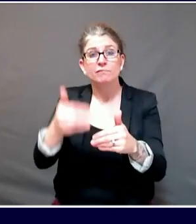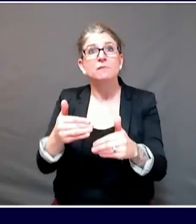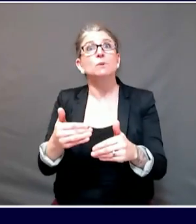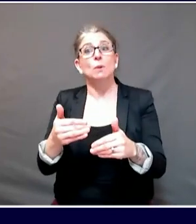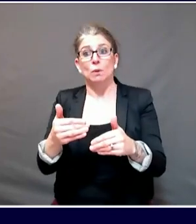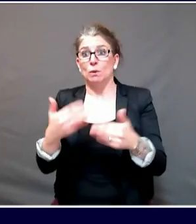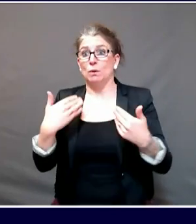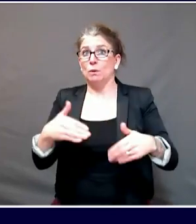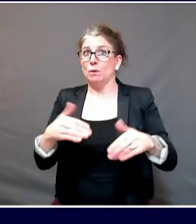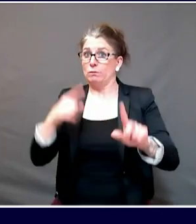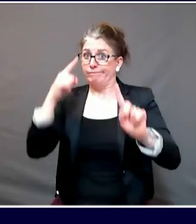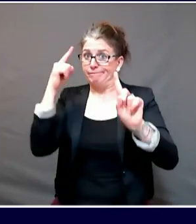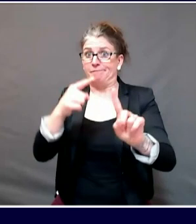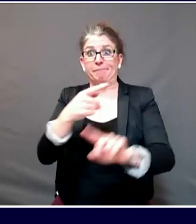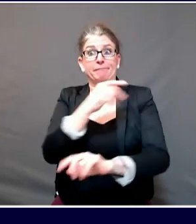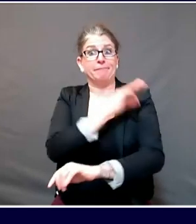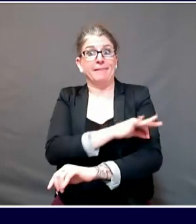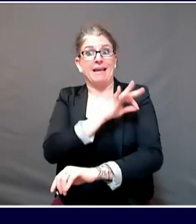and reach.